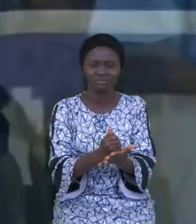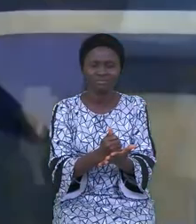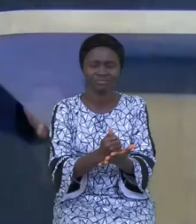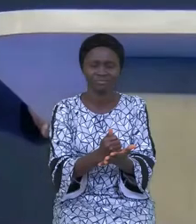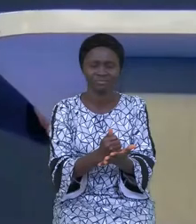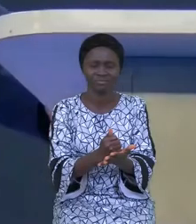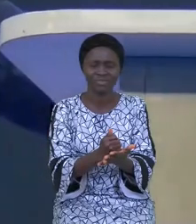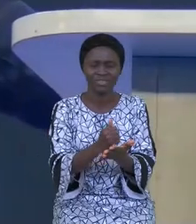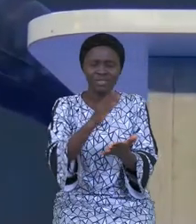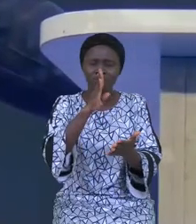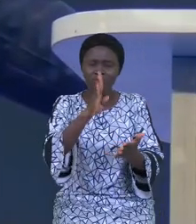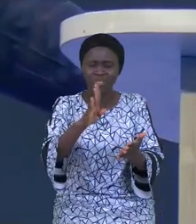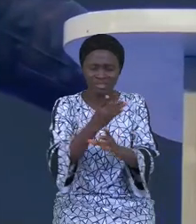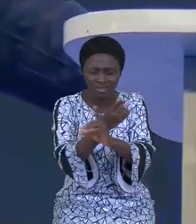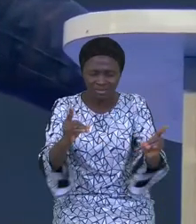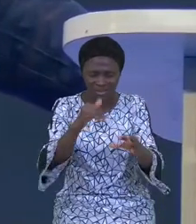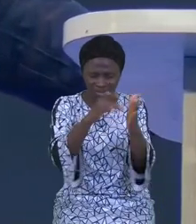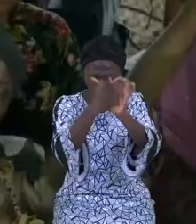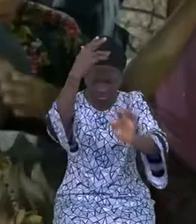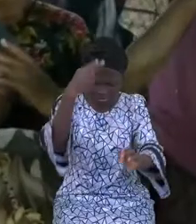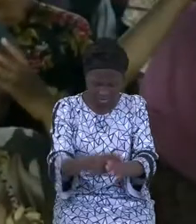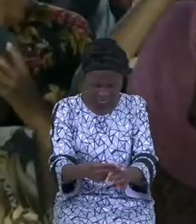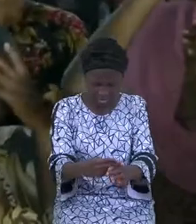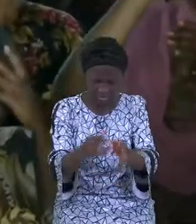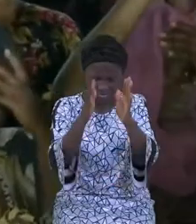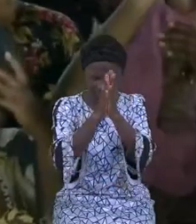Be delivered in Jesus' name.